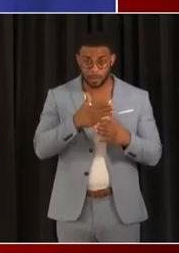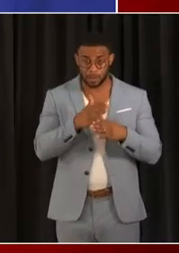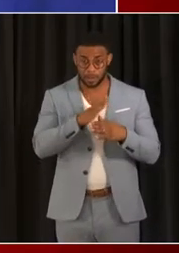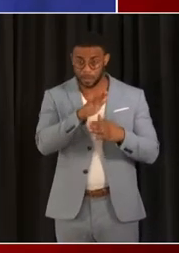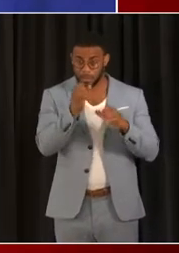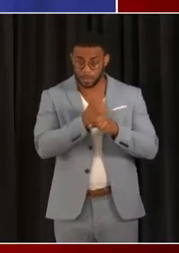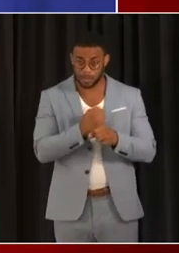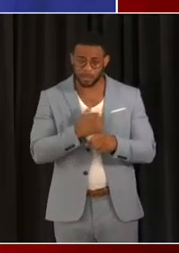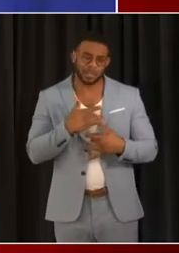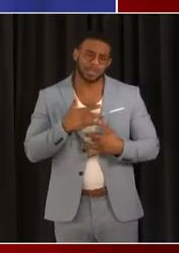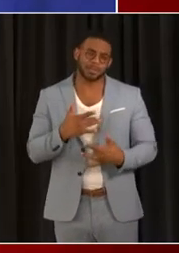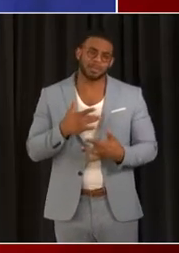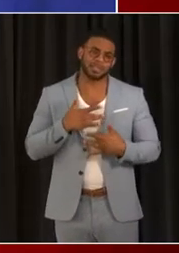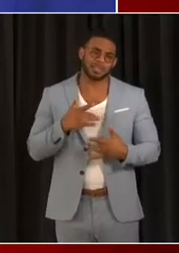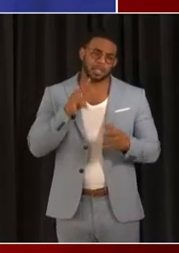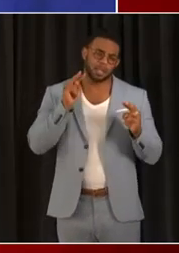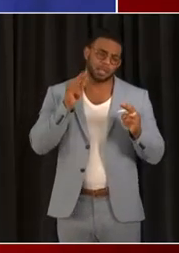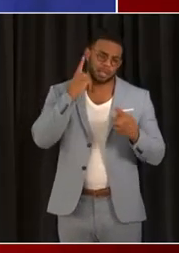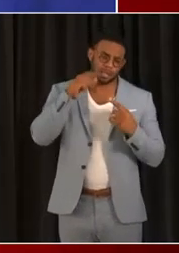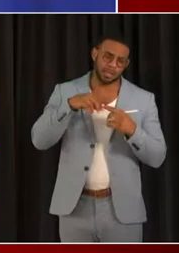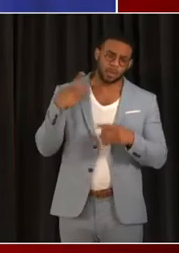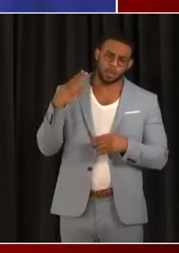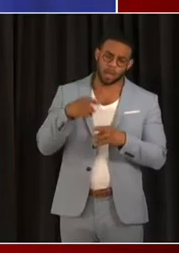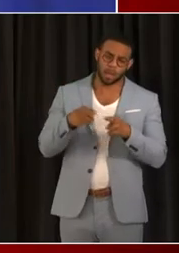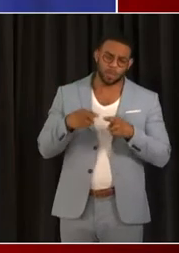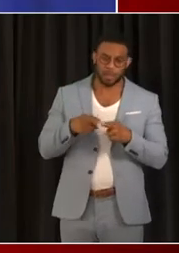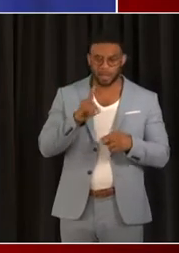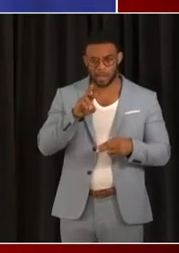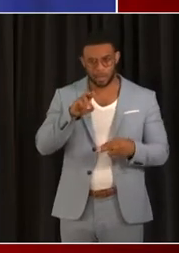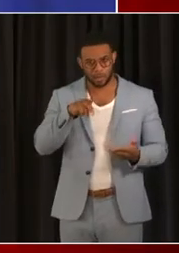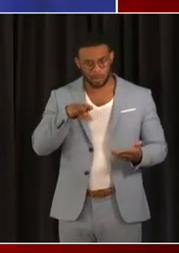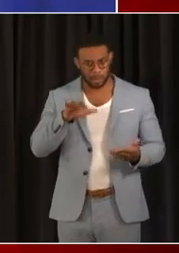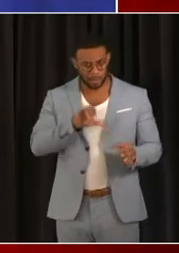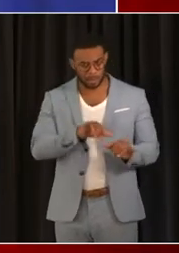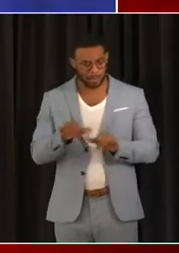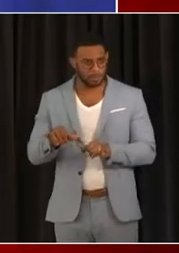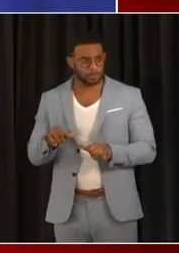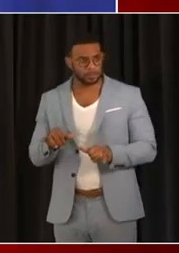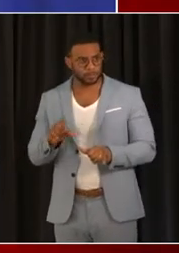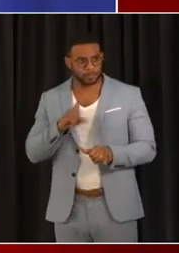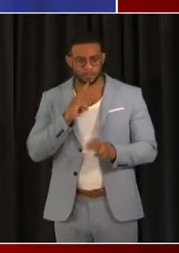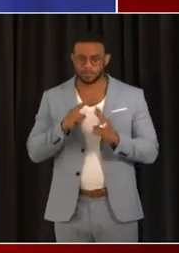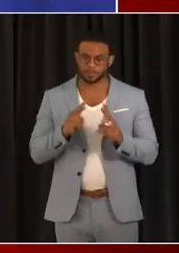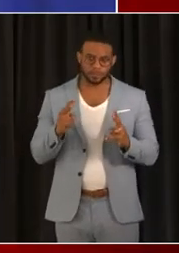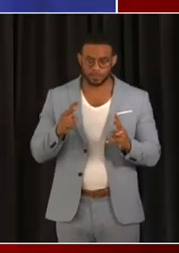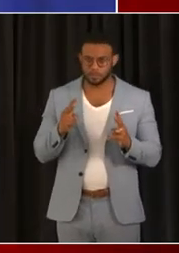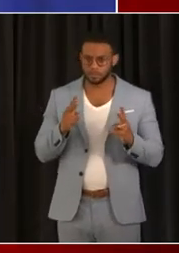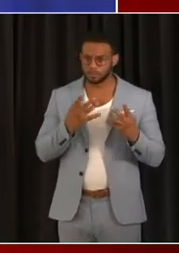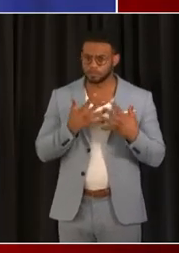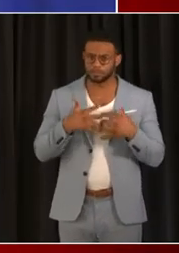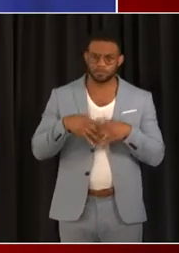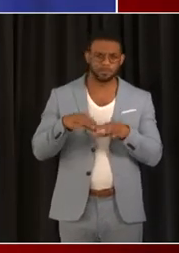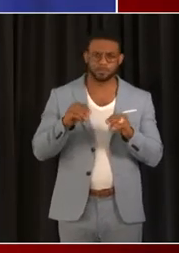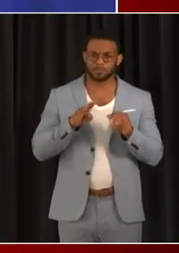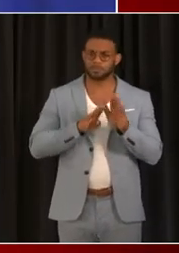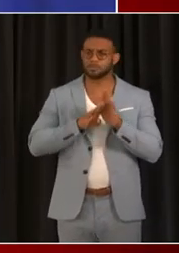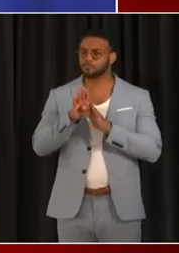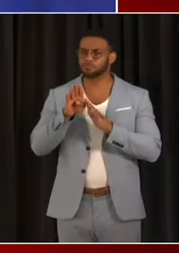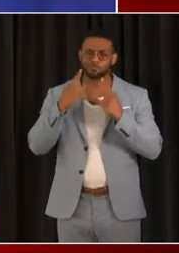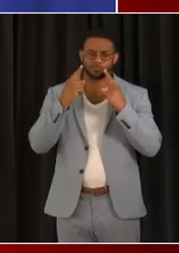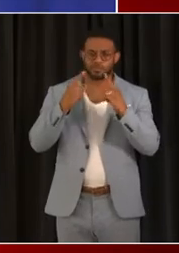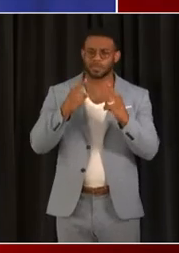his statistics, we typically tend to think of this Washington region, and Dr. Perry did so as well, as being very affluent.